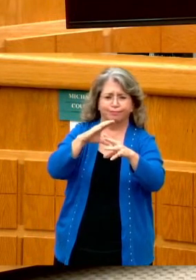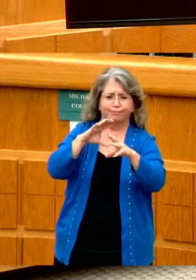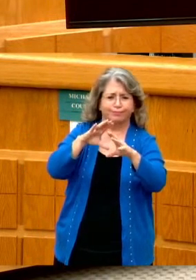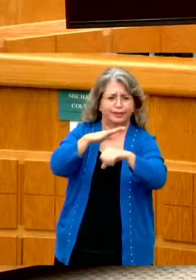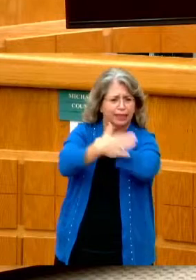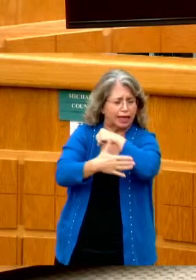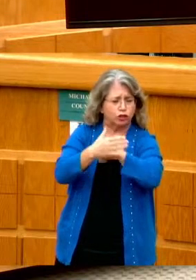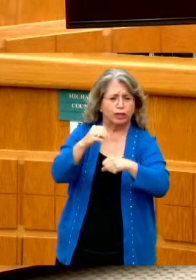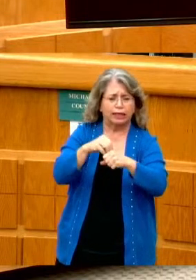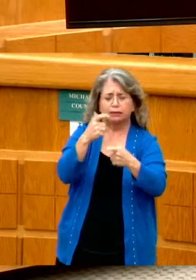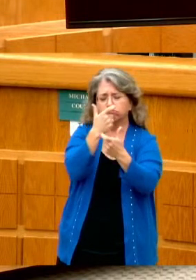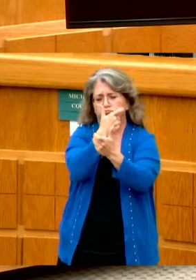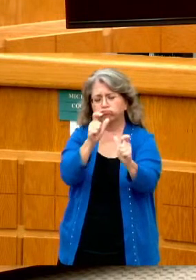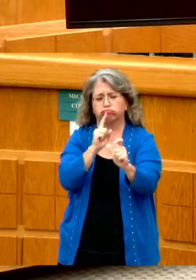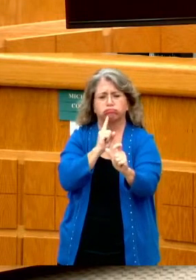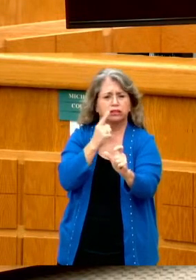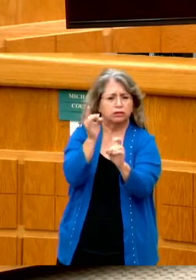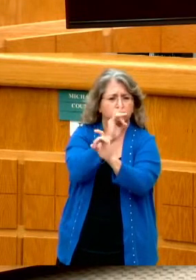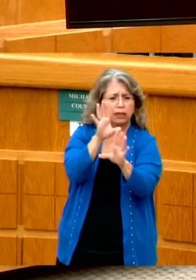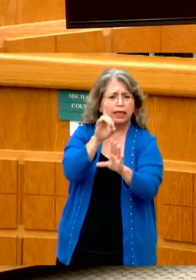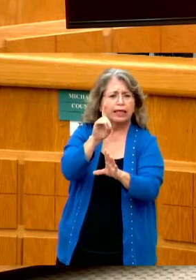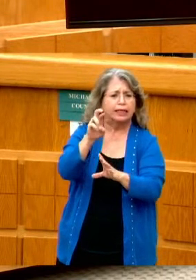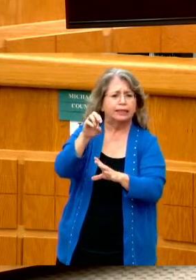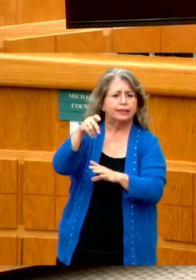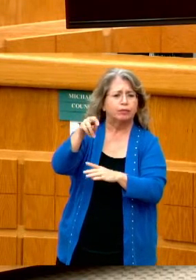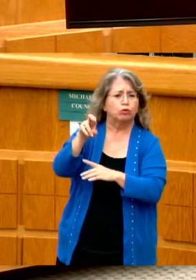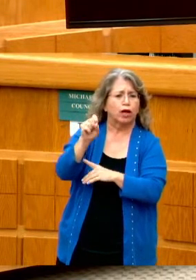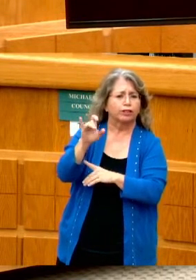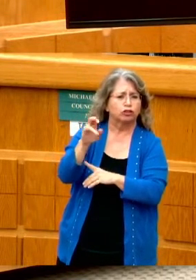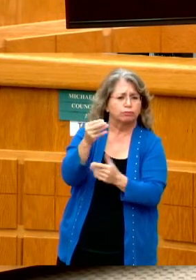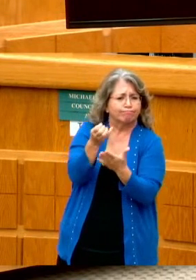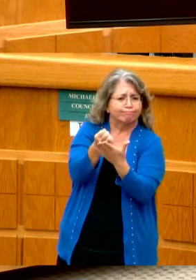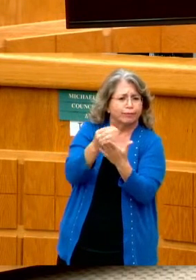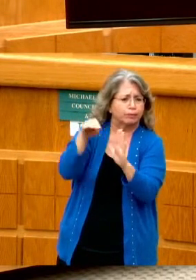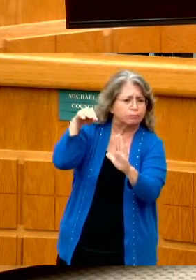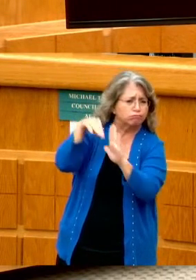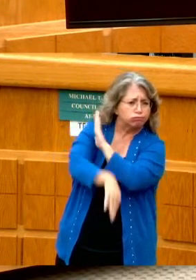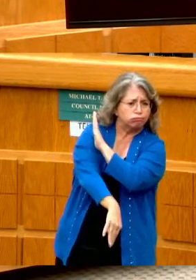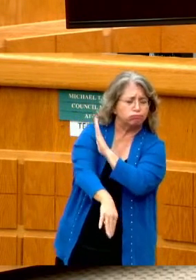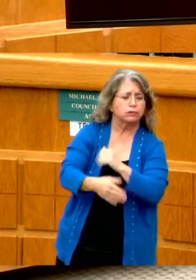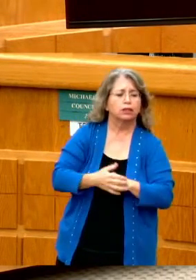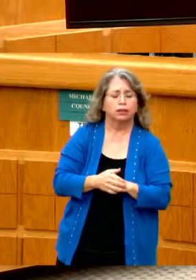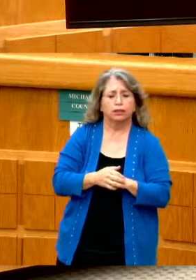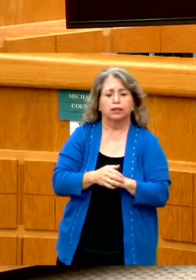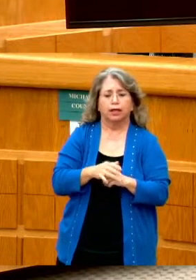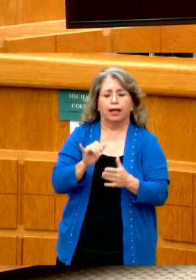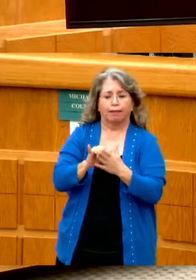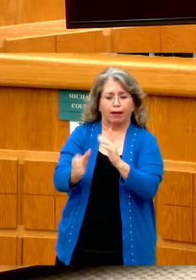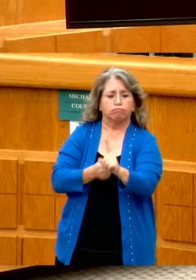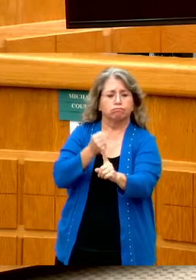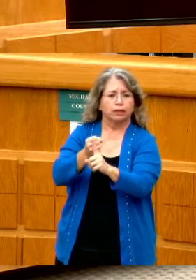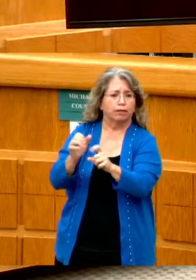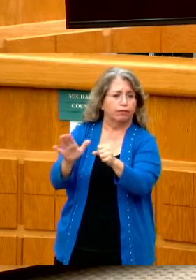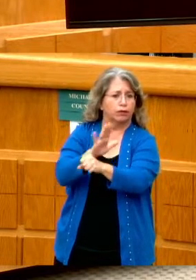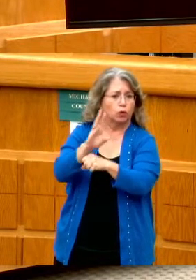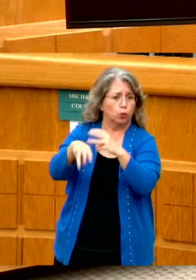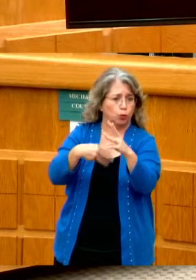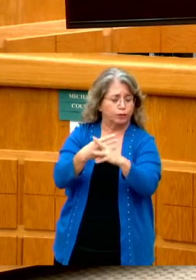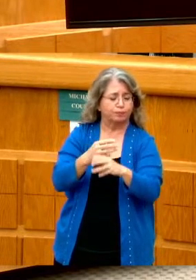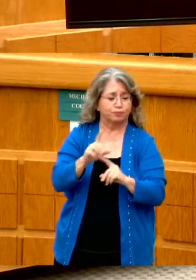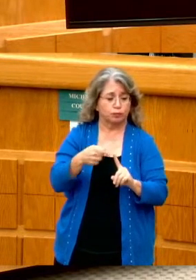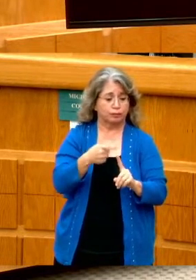pandemic, impacted the entire world. And when he said those words, that we only have